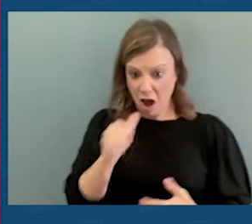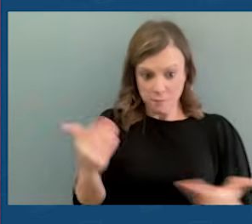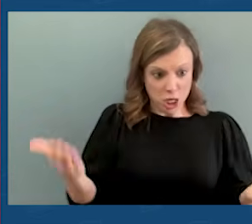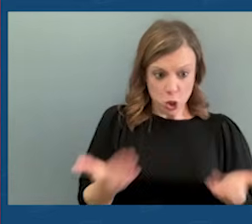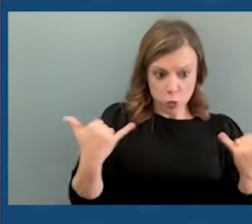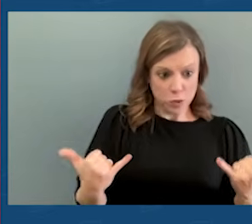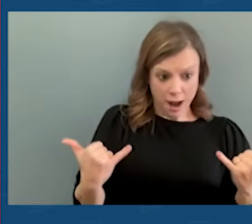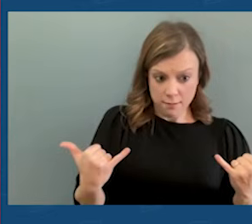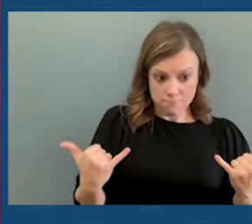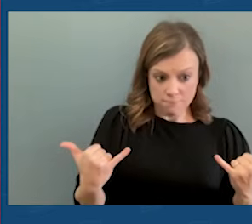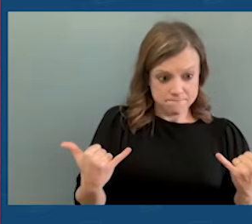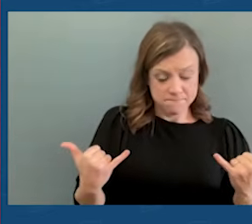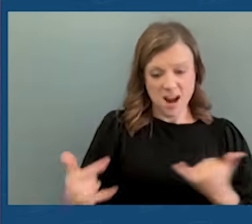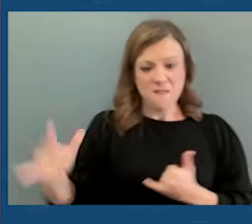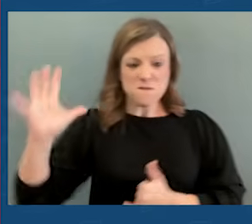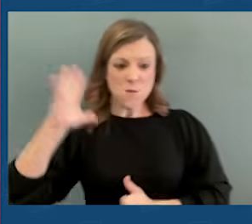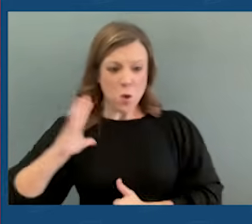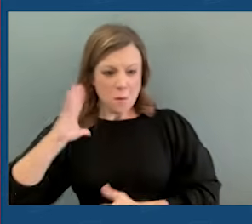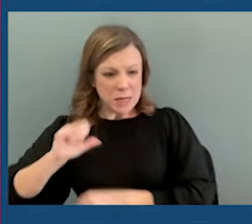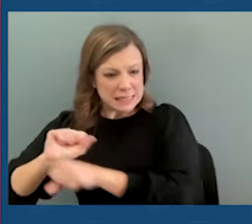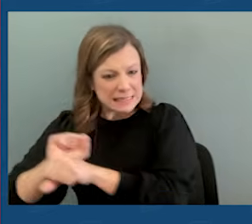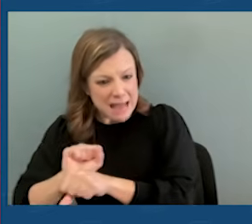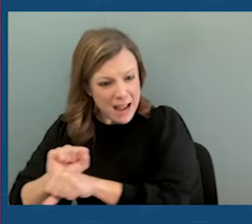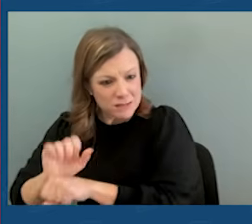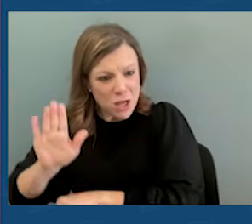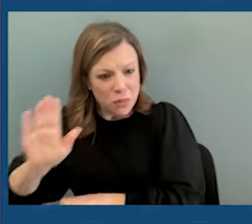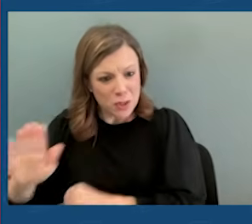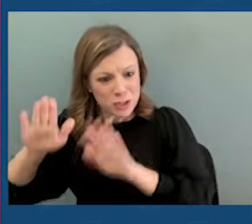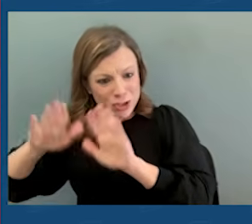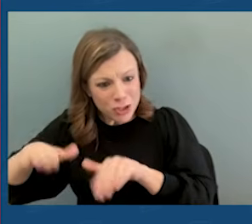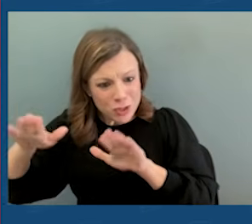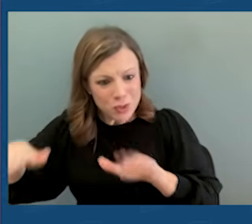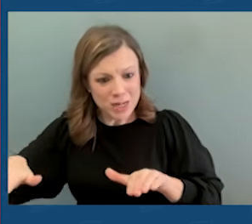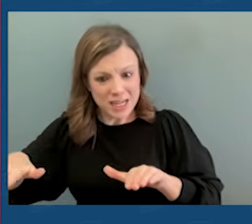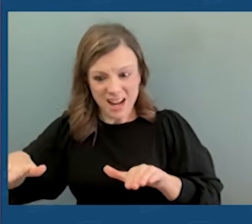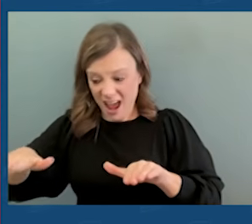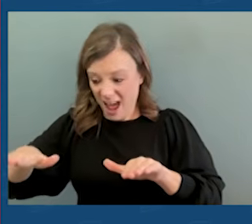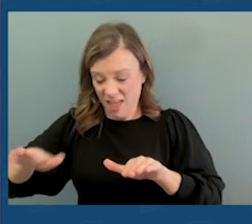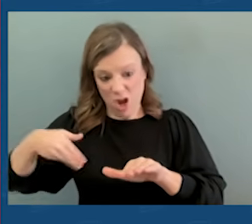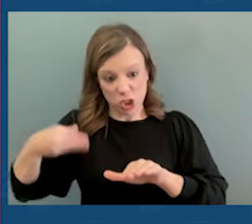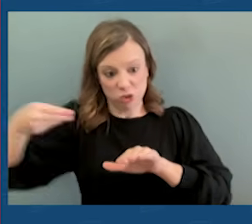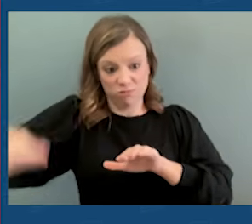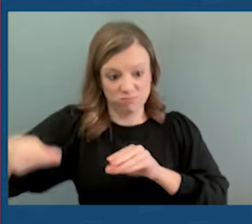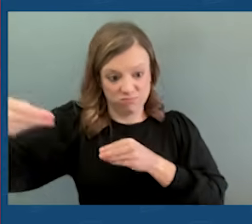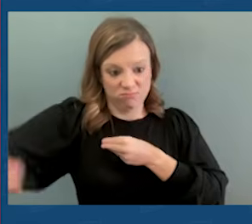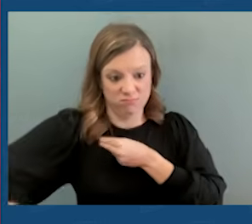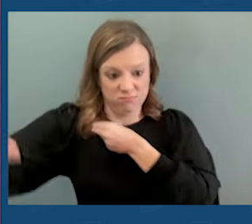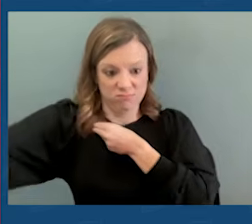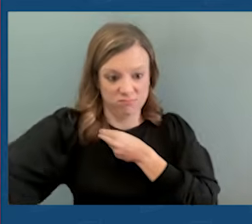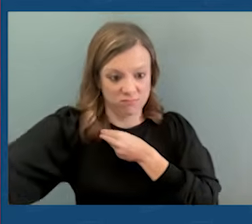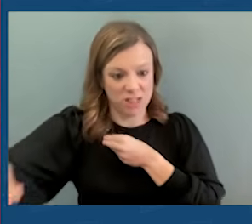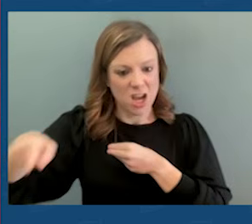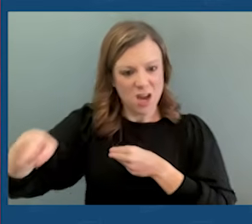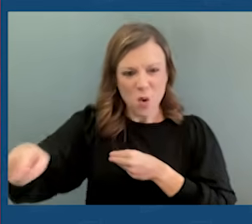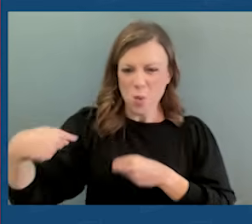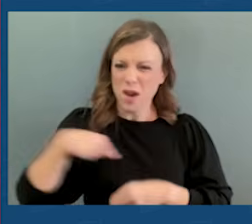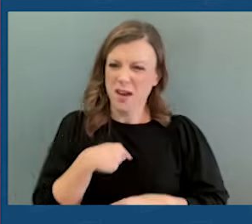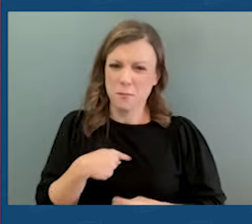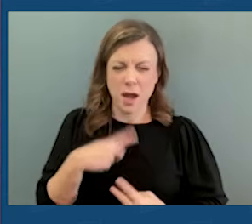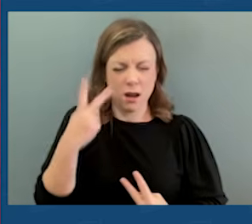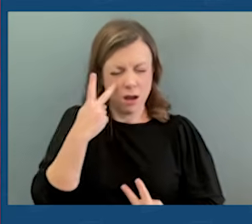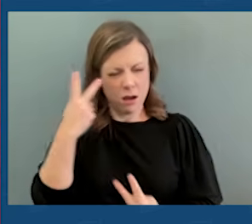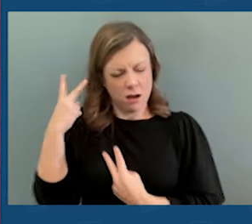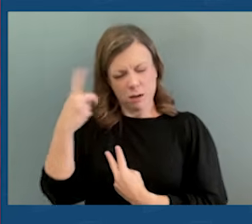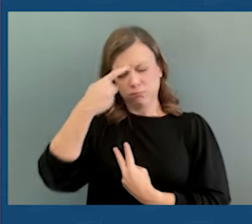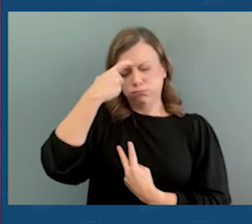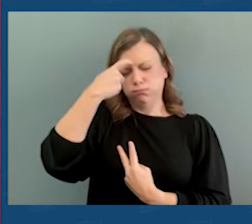Former slaves and their children and their children's and their children across our nation have been haunted for